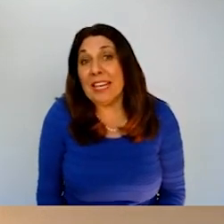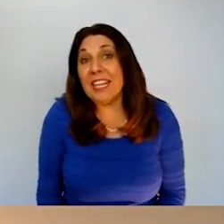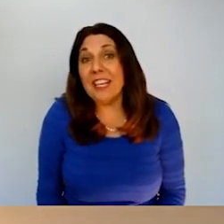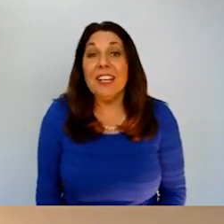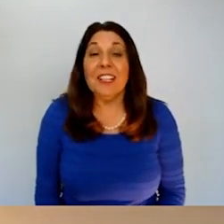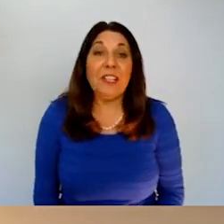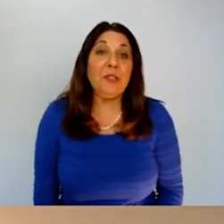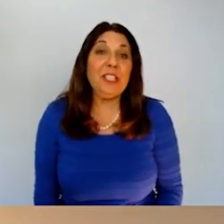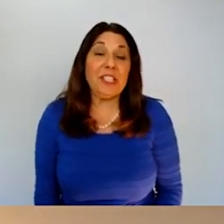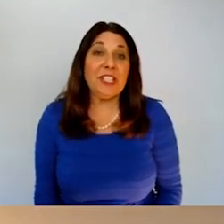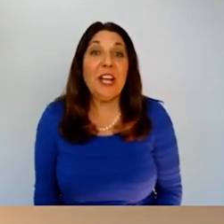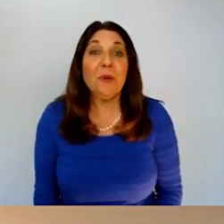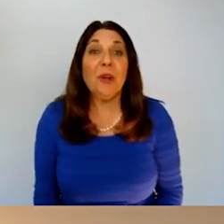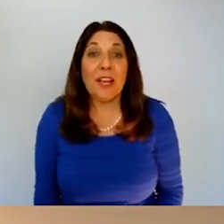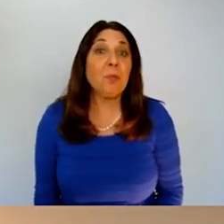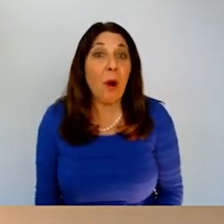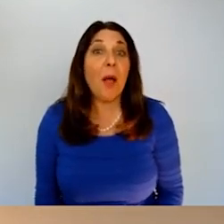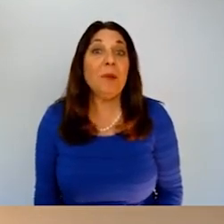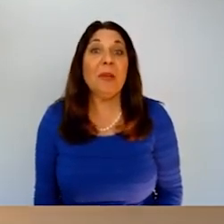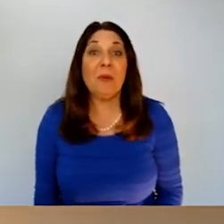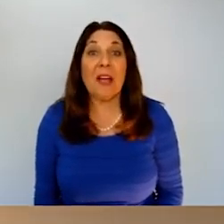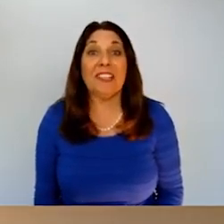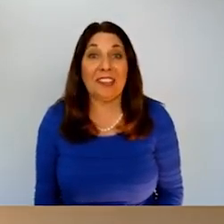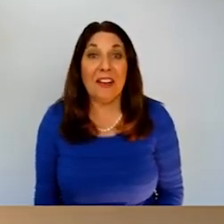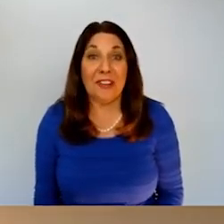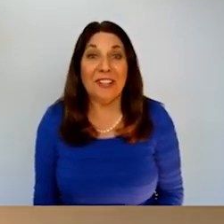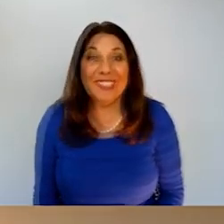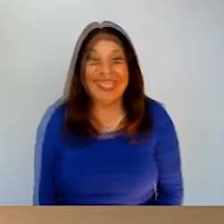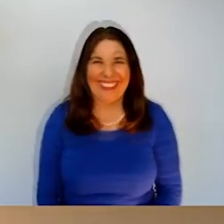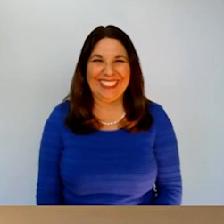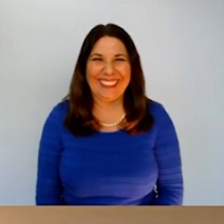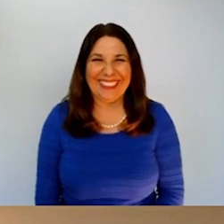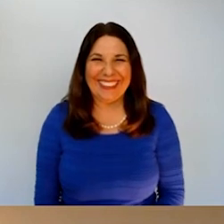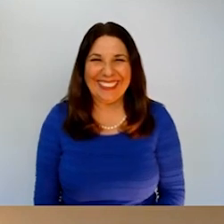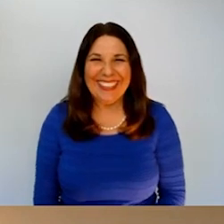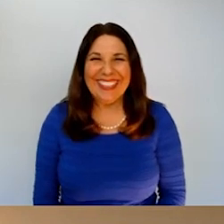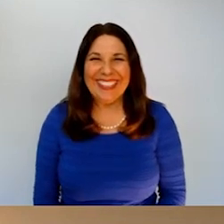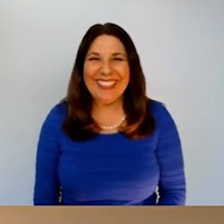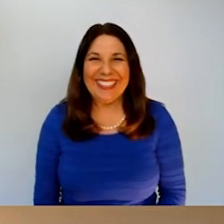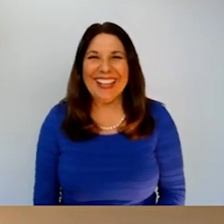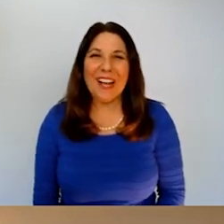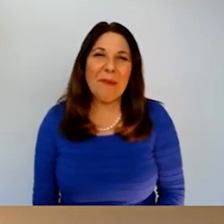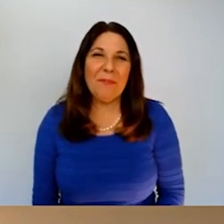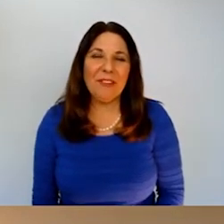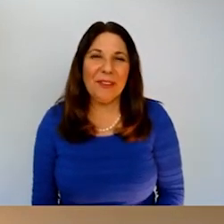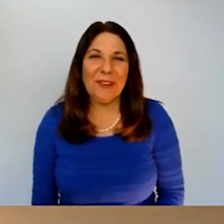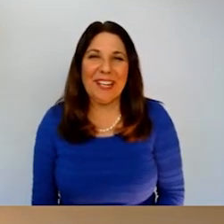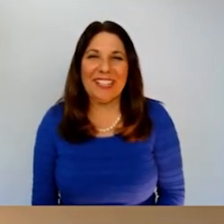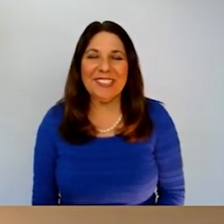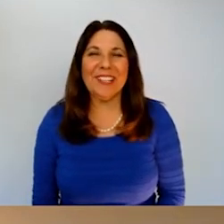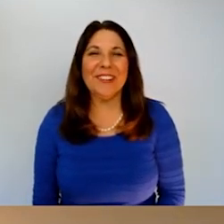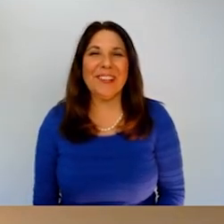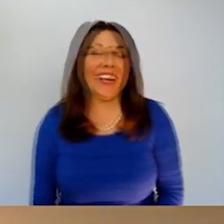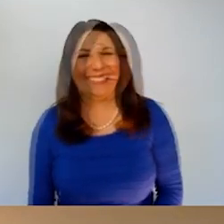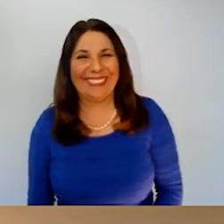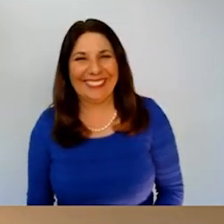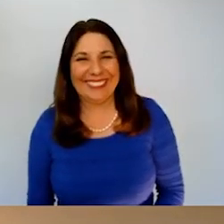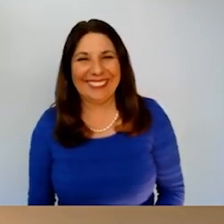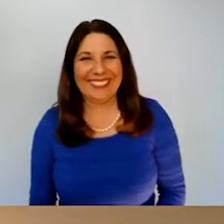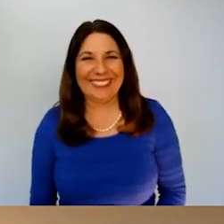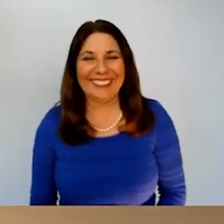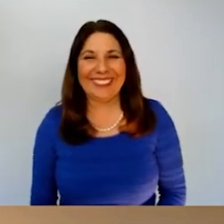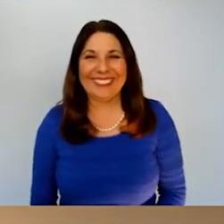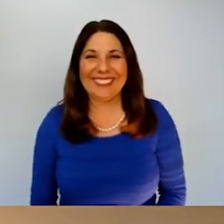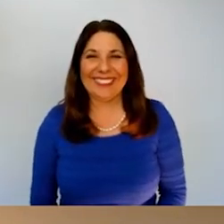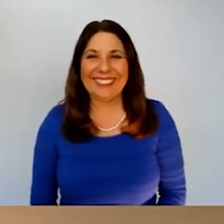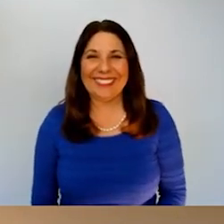me like you teach a 10-year-old, that's probably the right level. Right. And I'm up for learning. So, yeah.